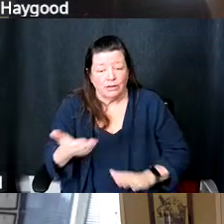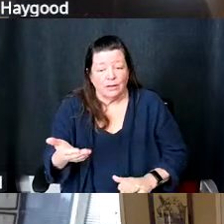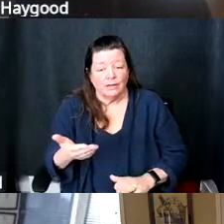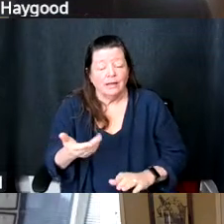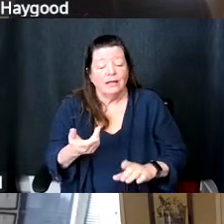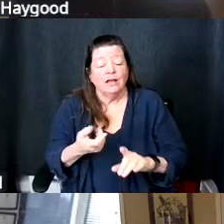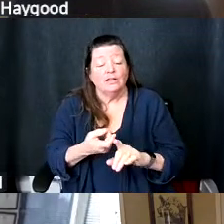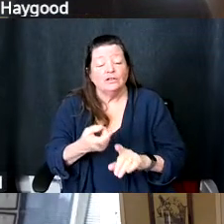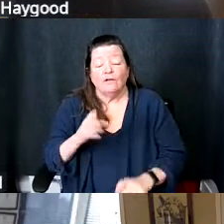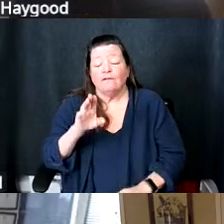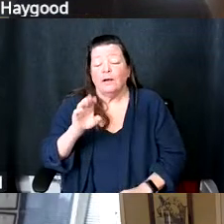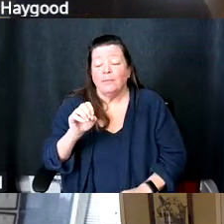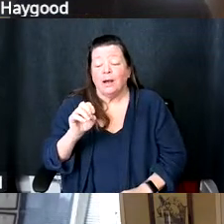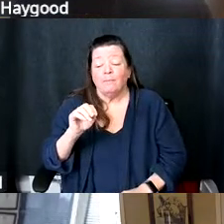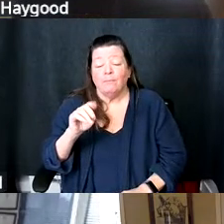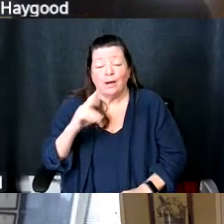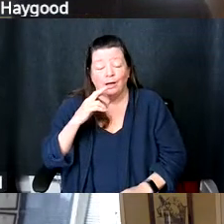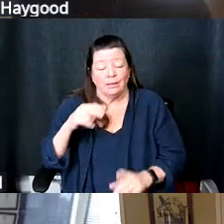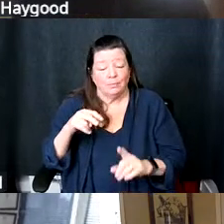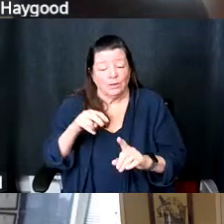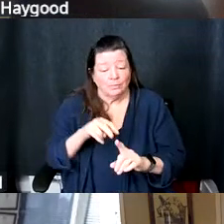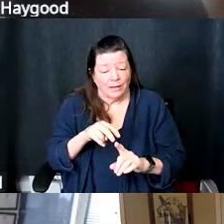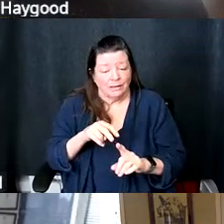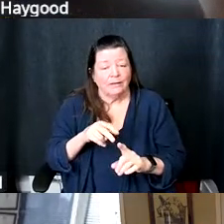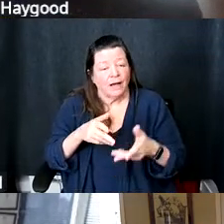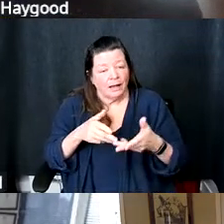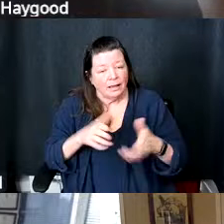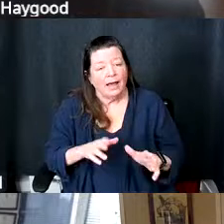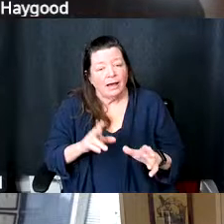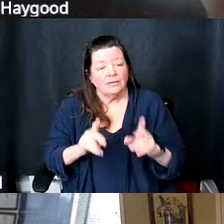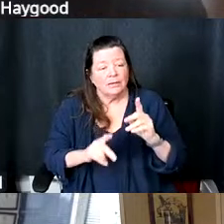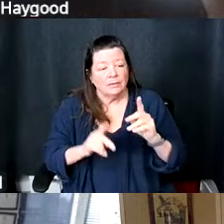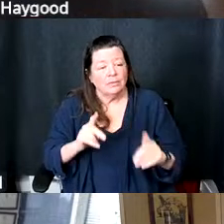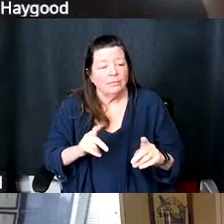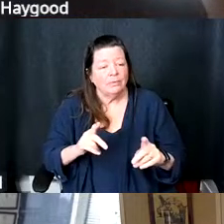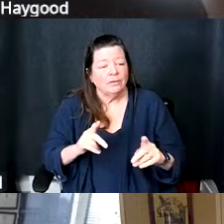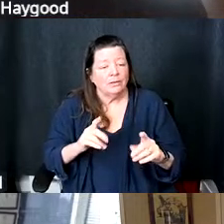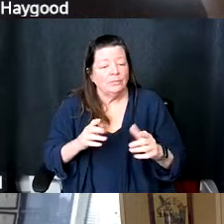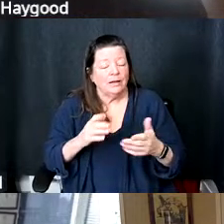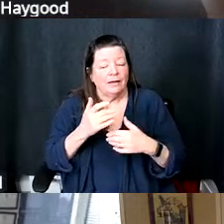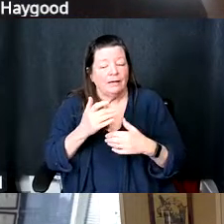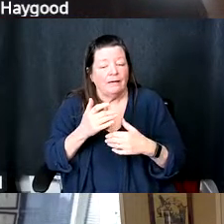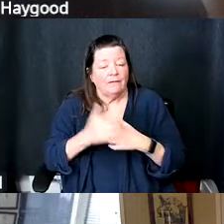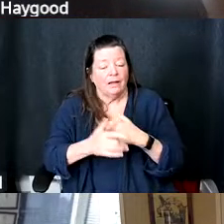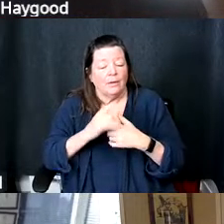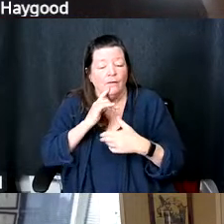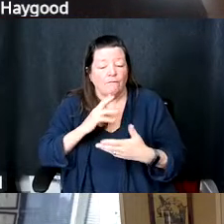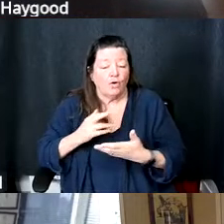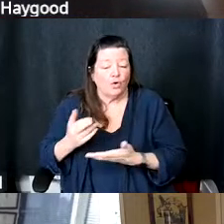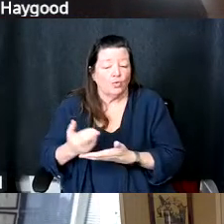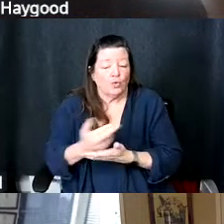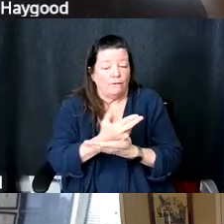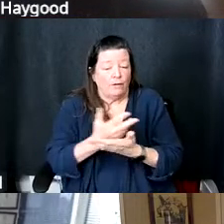which serve to allow the facility to be available for revenue collection. And so this is an interesting space where